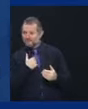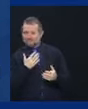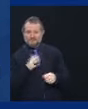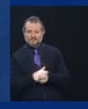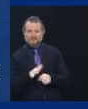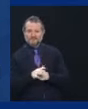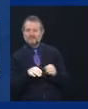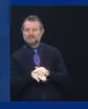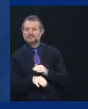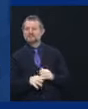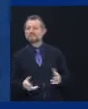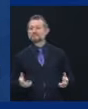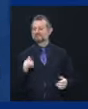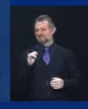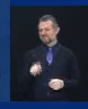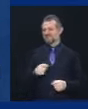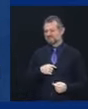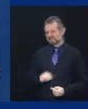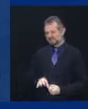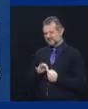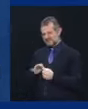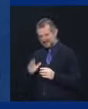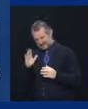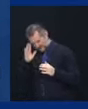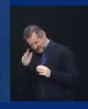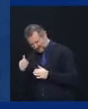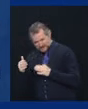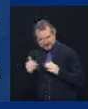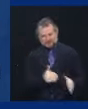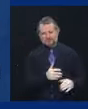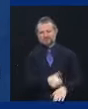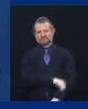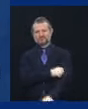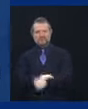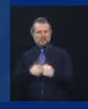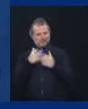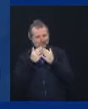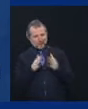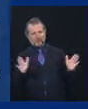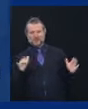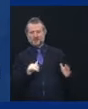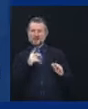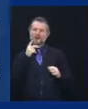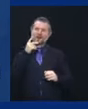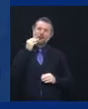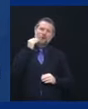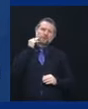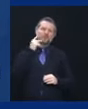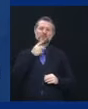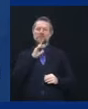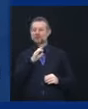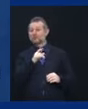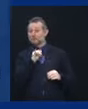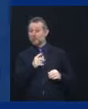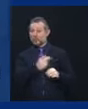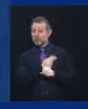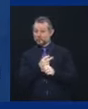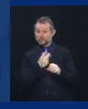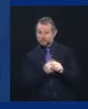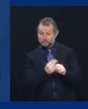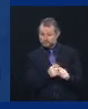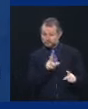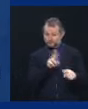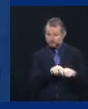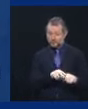in public housing, in churches, in community, through community groups, which